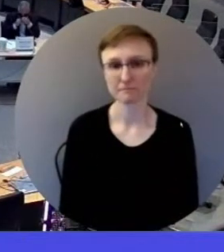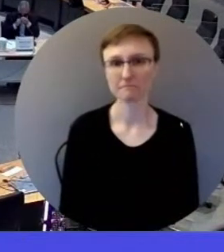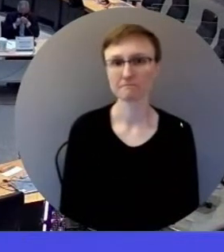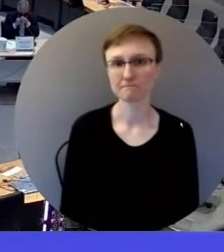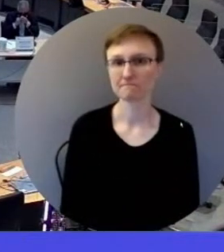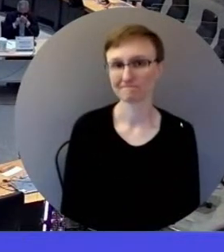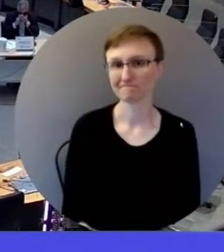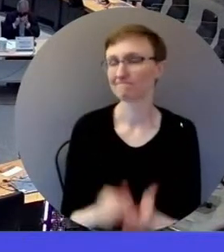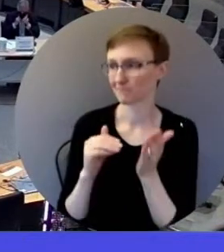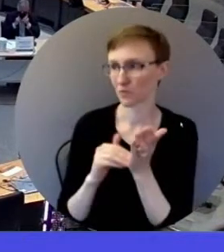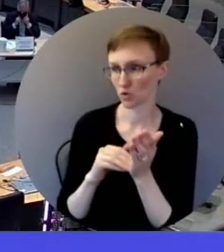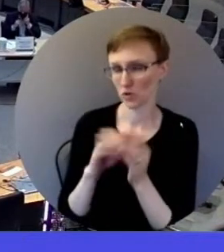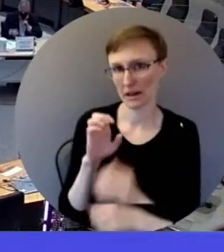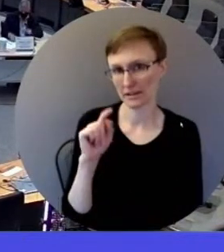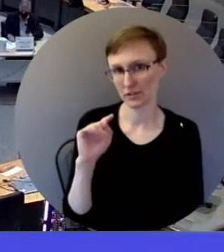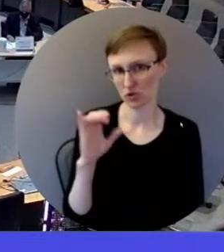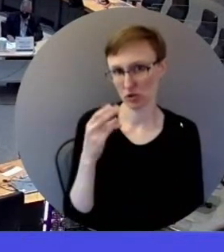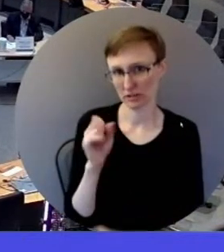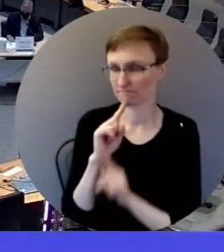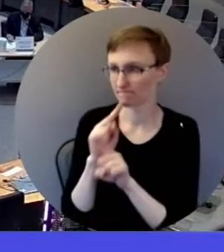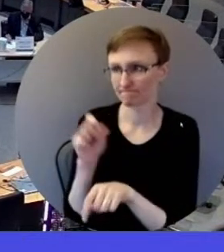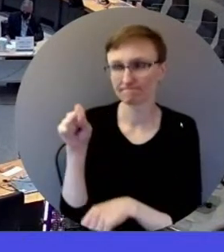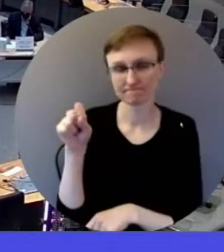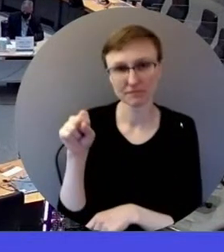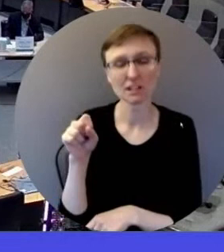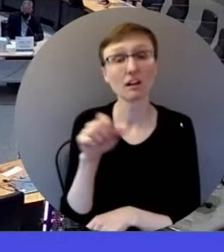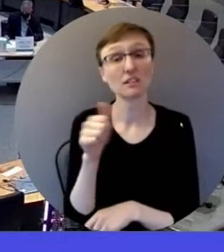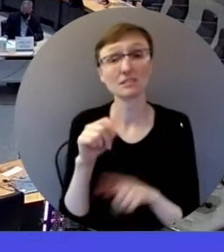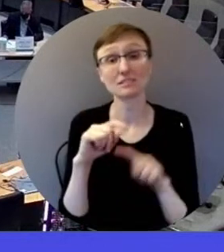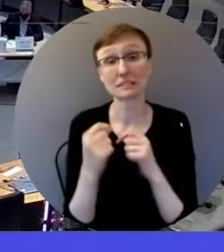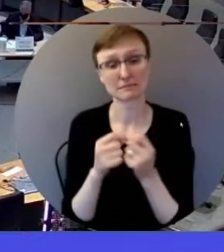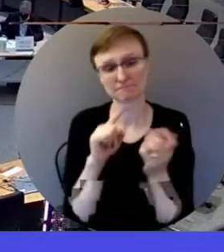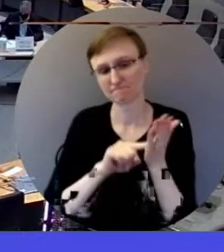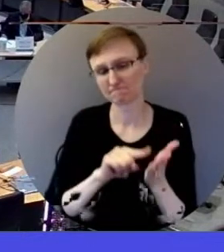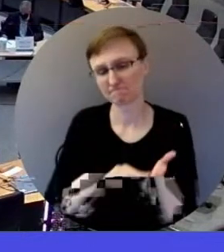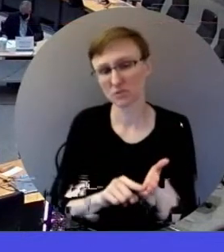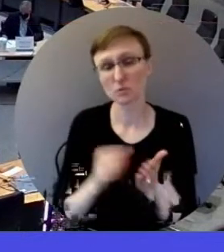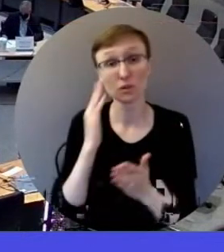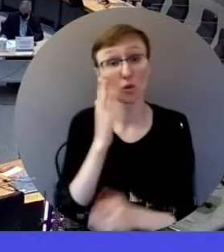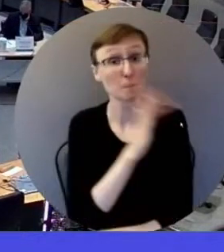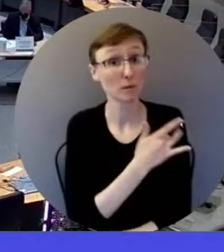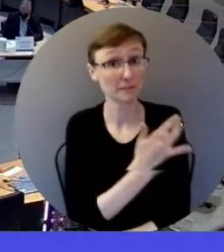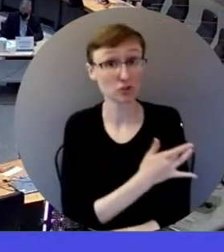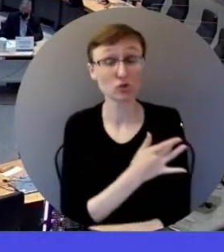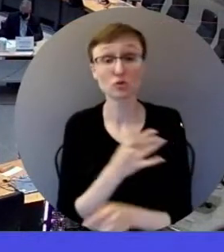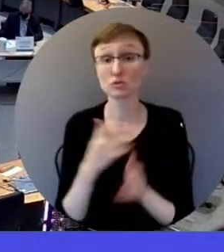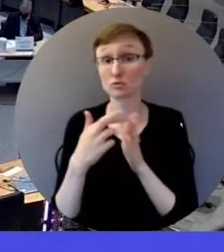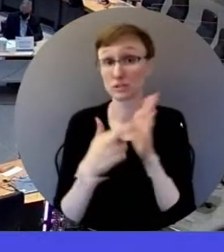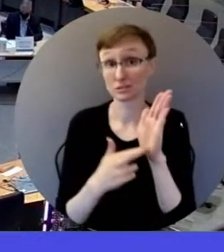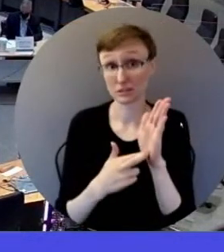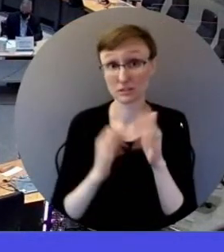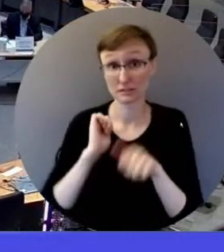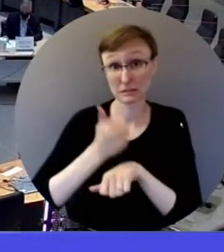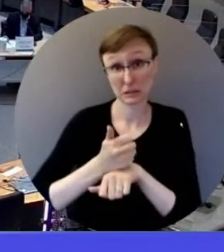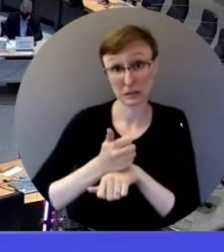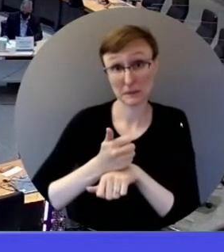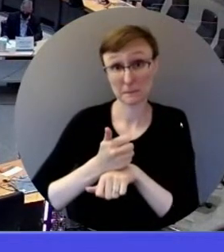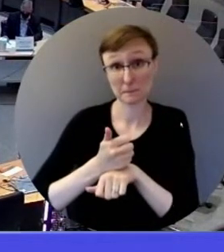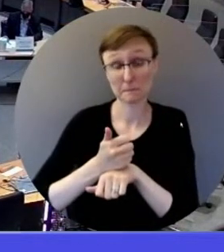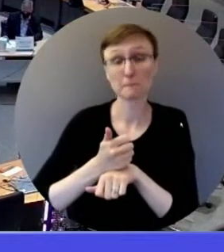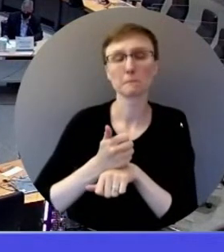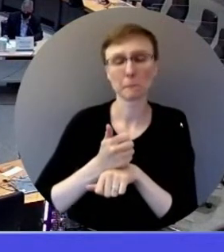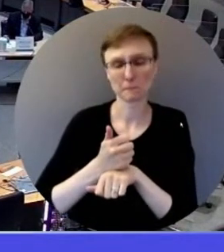this, what we know is the provincial regulation that's in place is pretty much has the same requirements